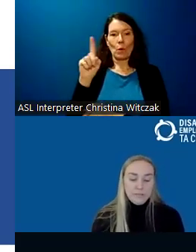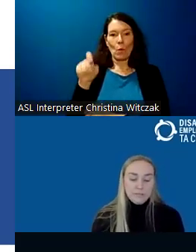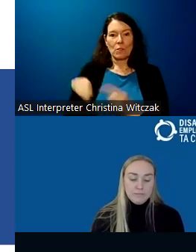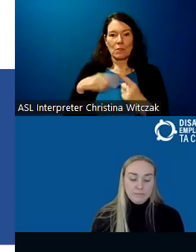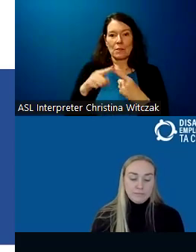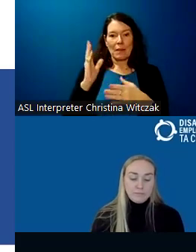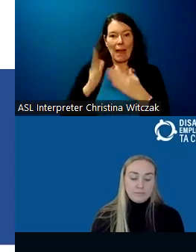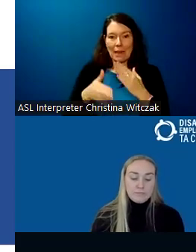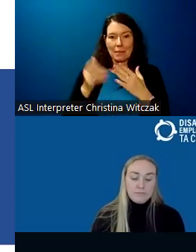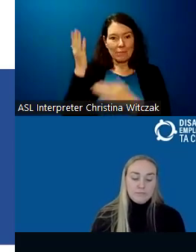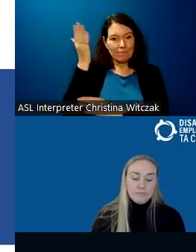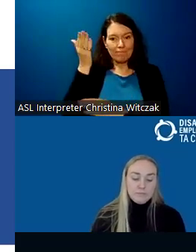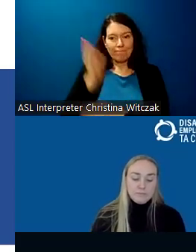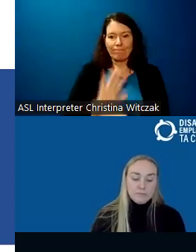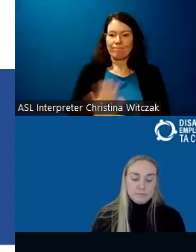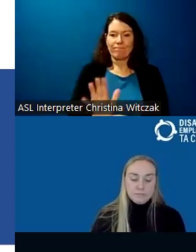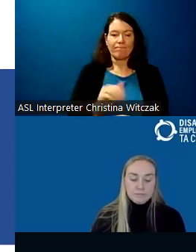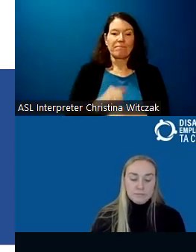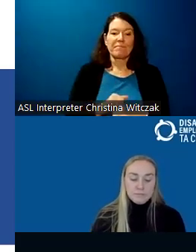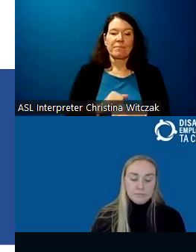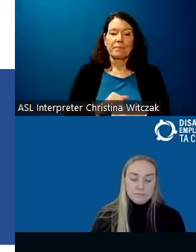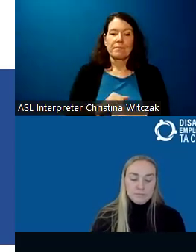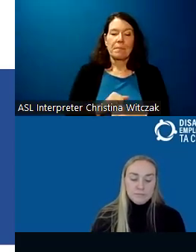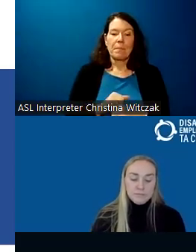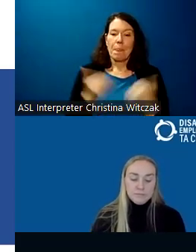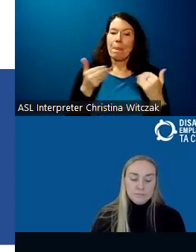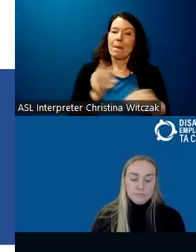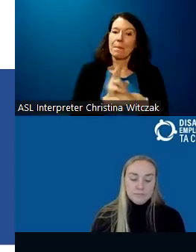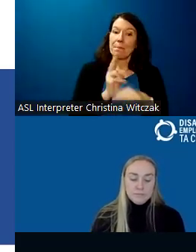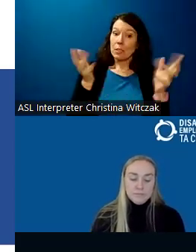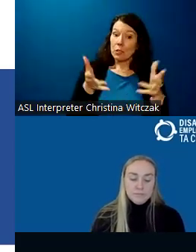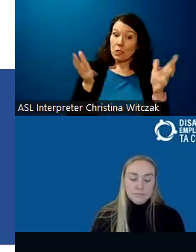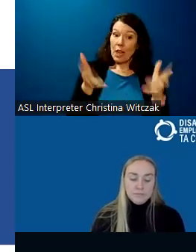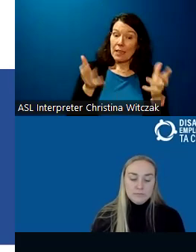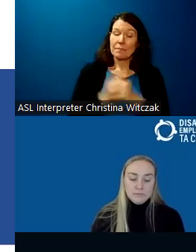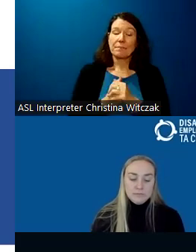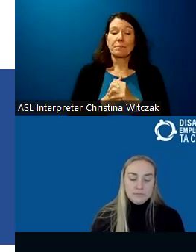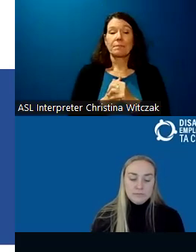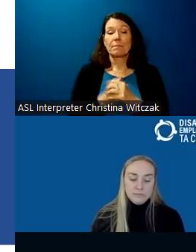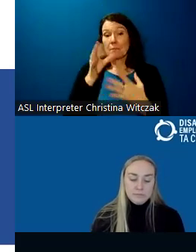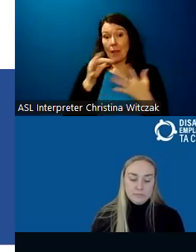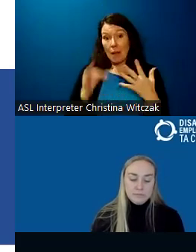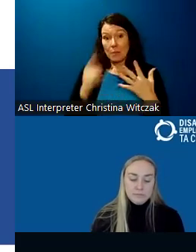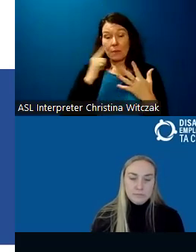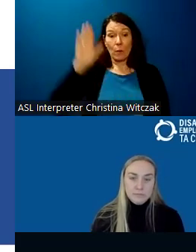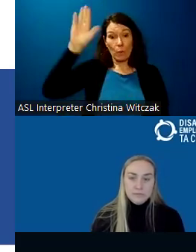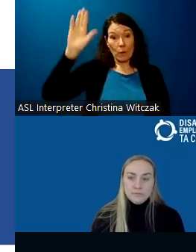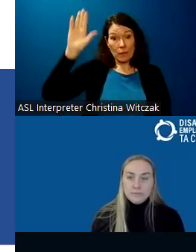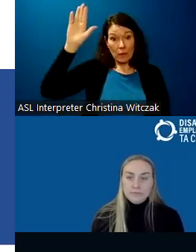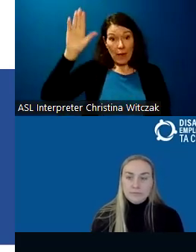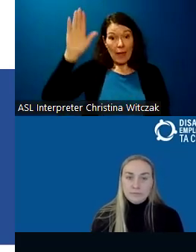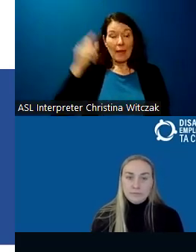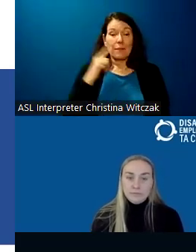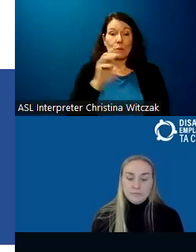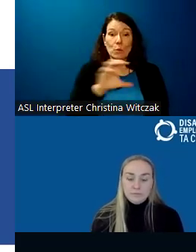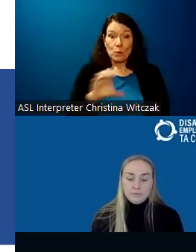of the presentation. Feel free to use the chat. There's options to raise your hand in Zoom,